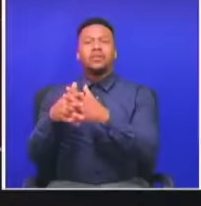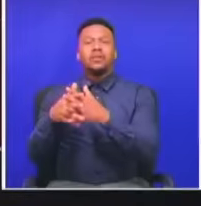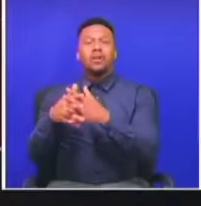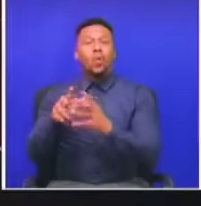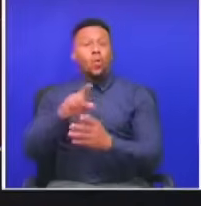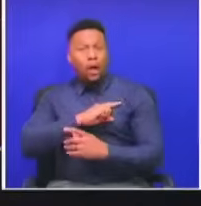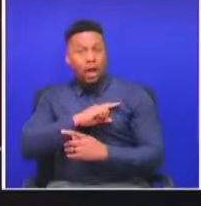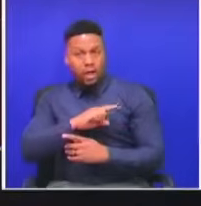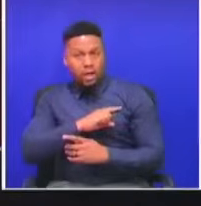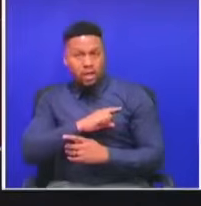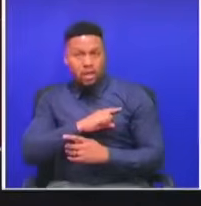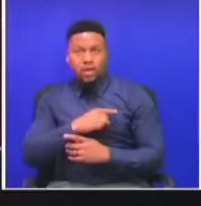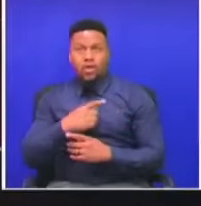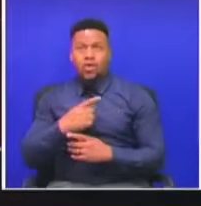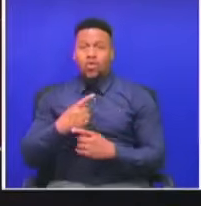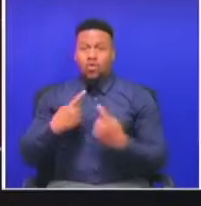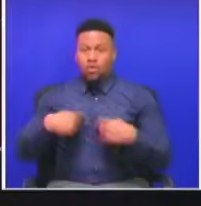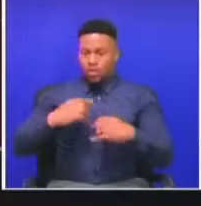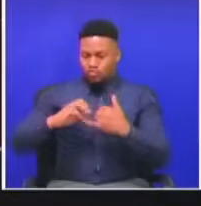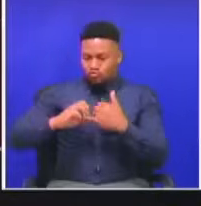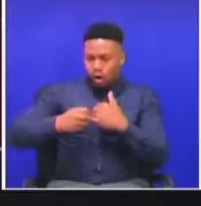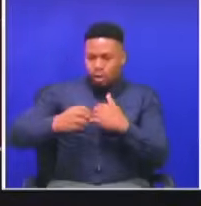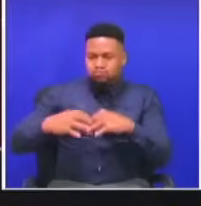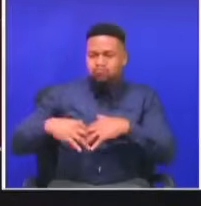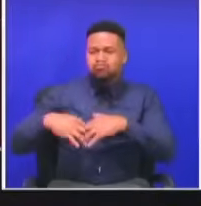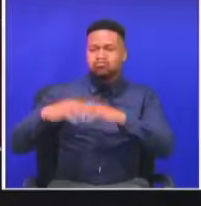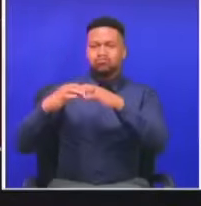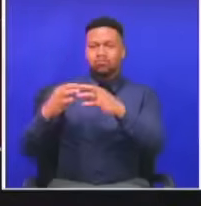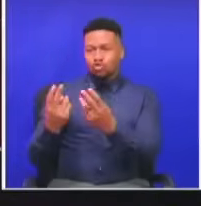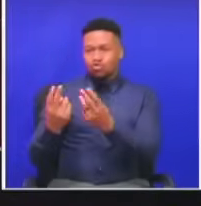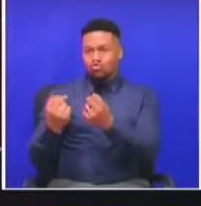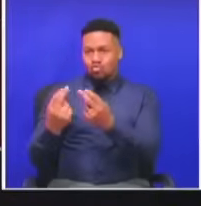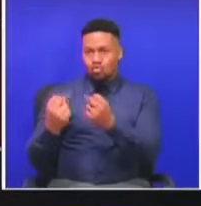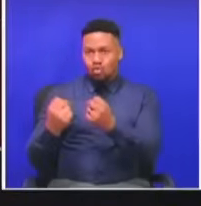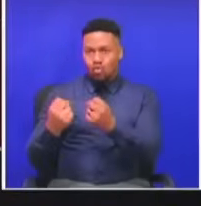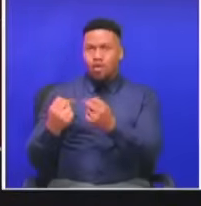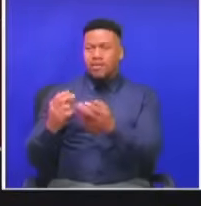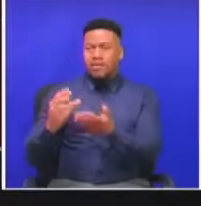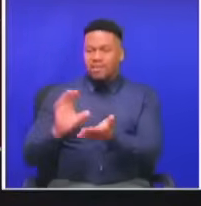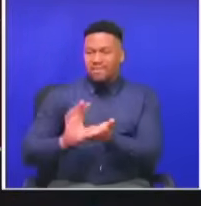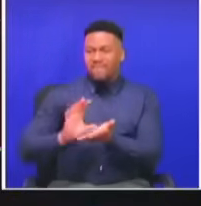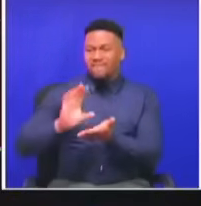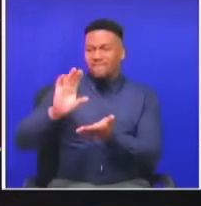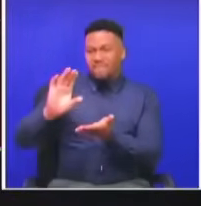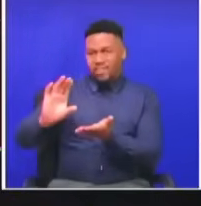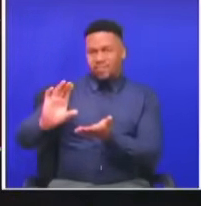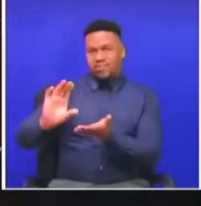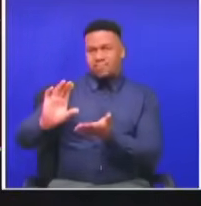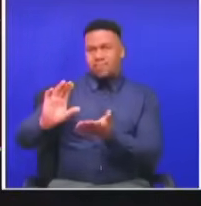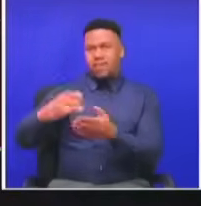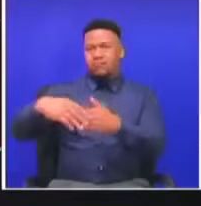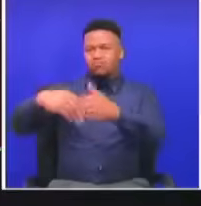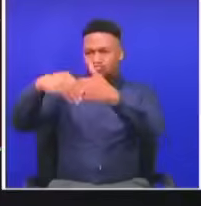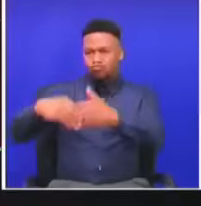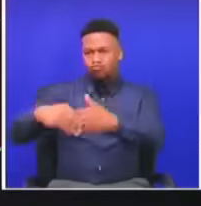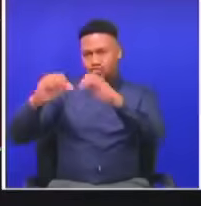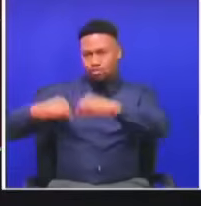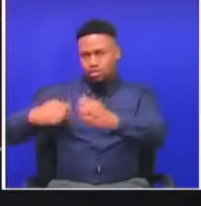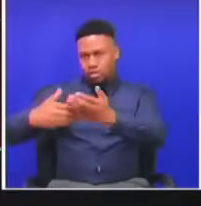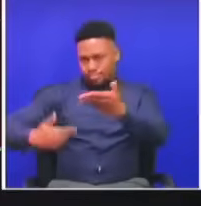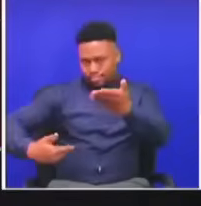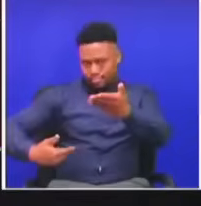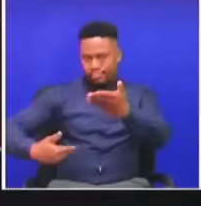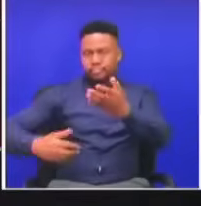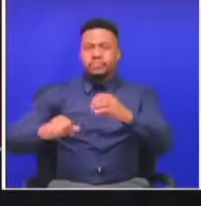a mutually beneficial trade and investment deal. The Presidency and